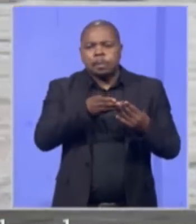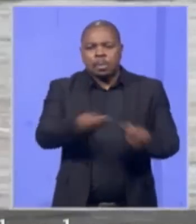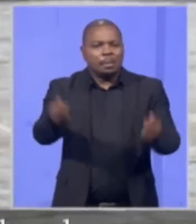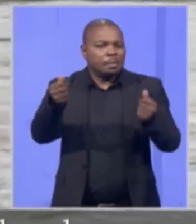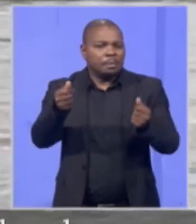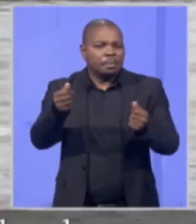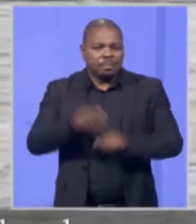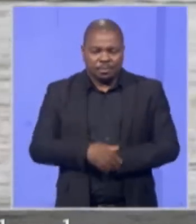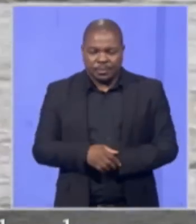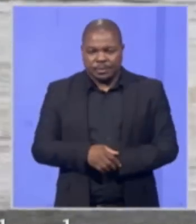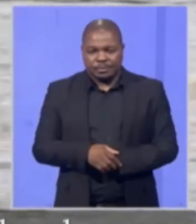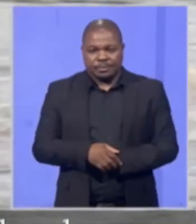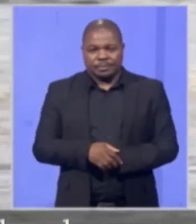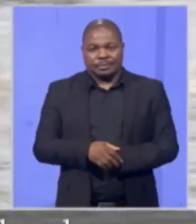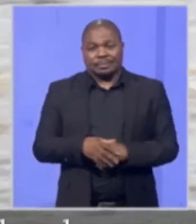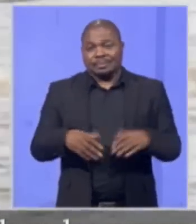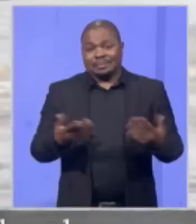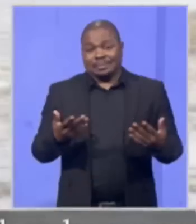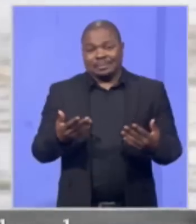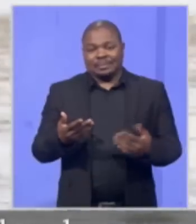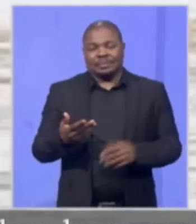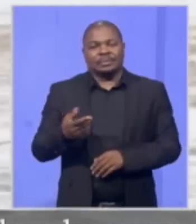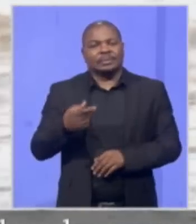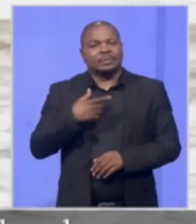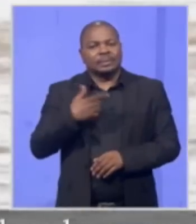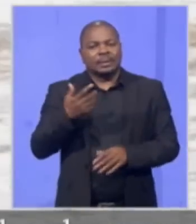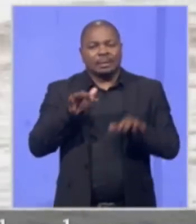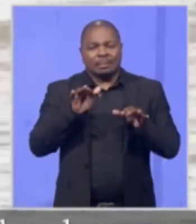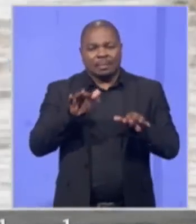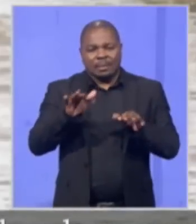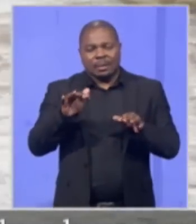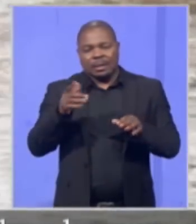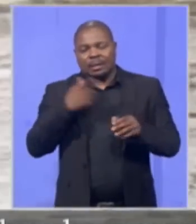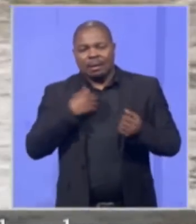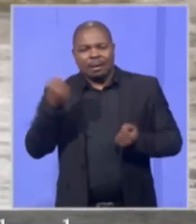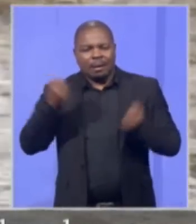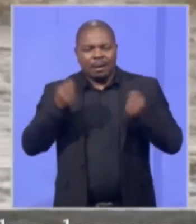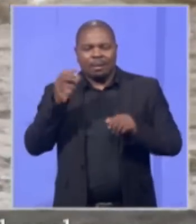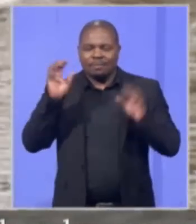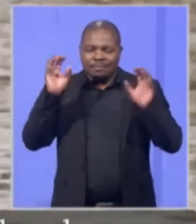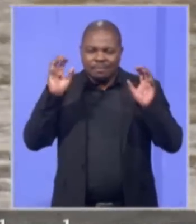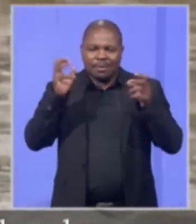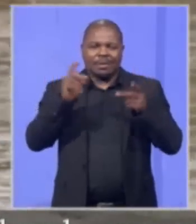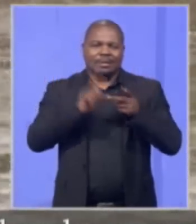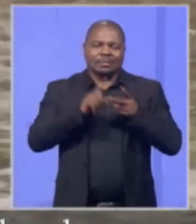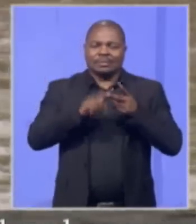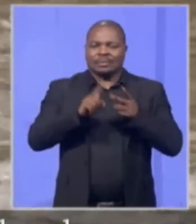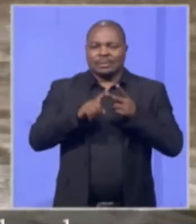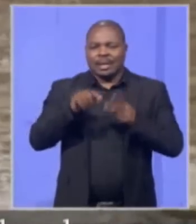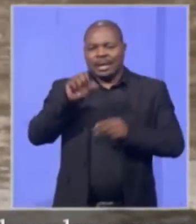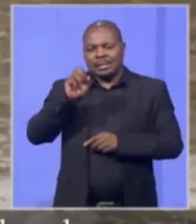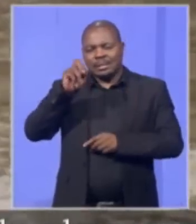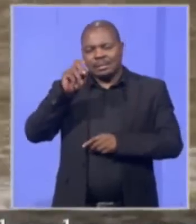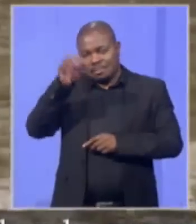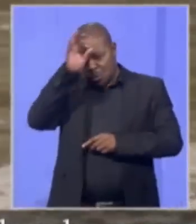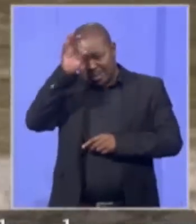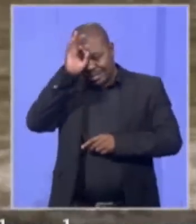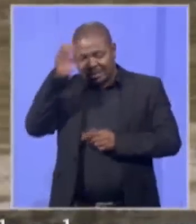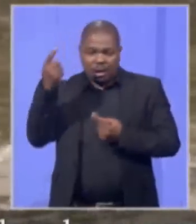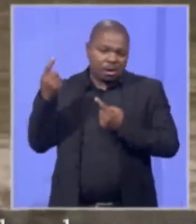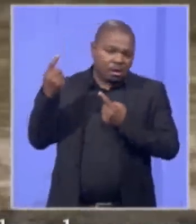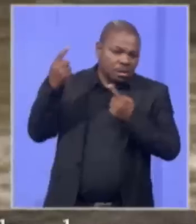disappeared. So I phoned the necessary people, the fire brigade, SAPS, and we all came back this